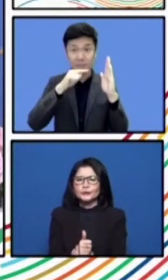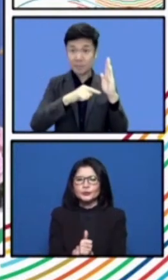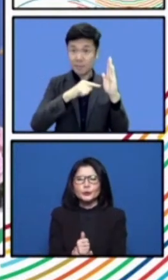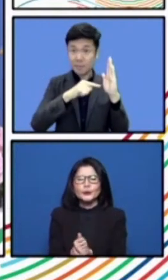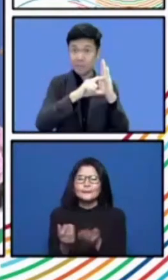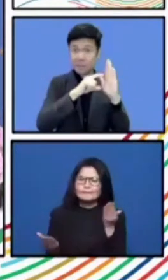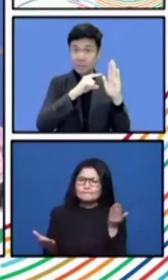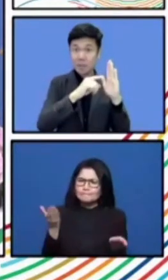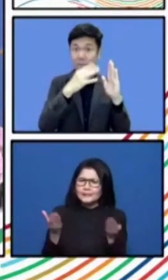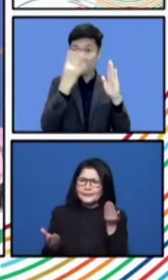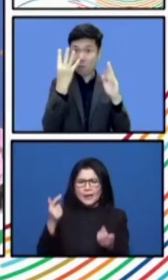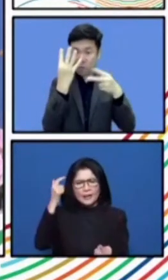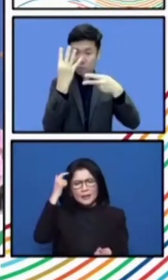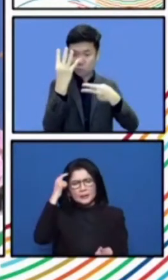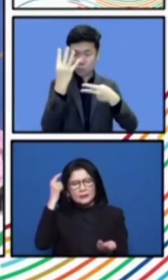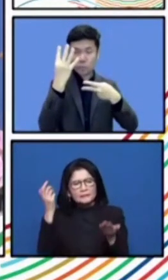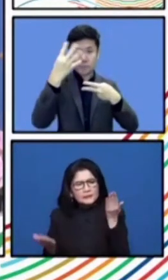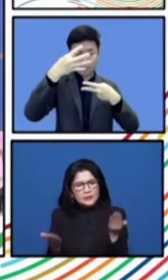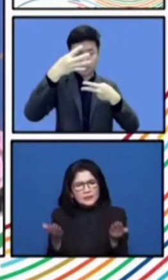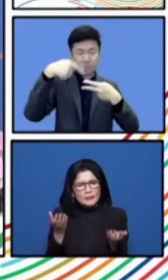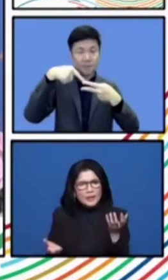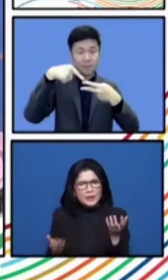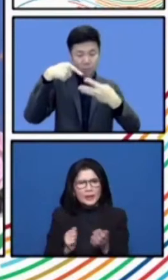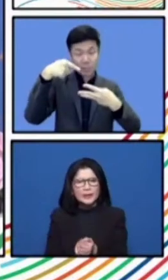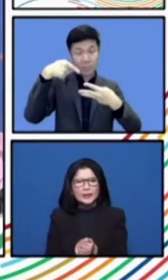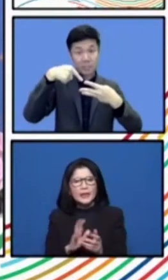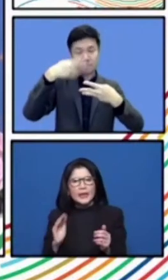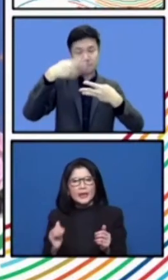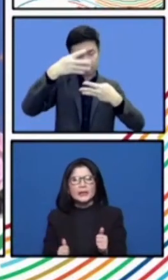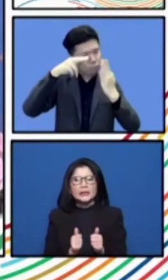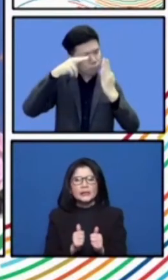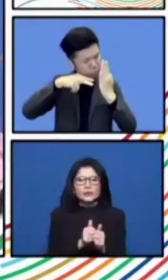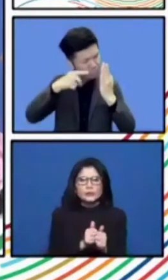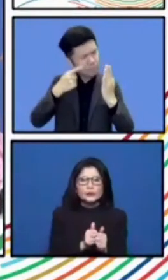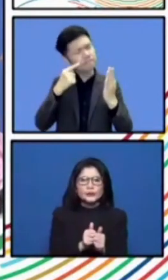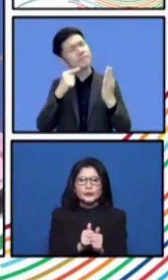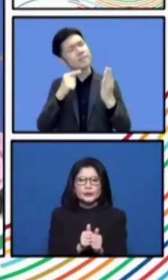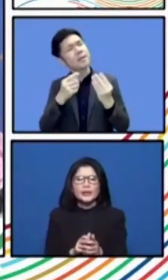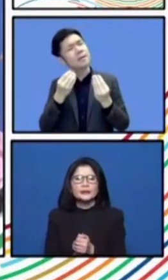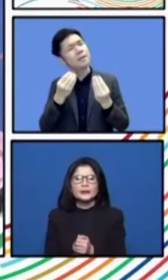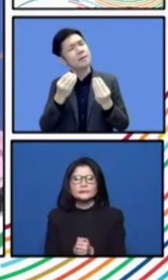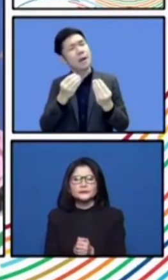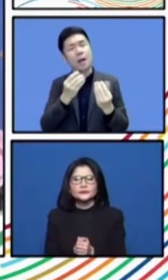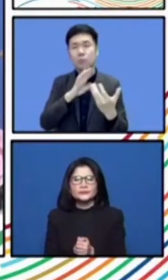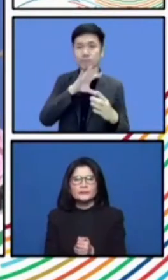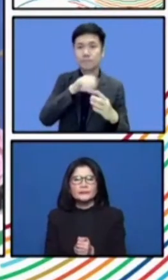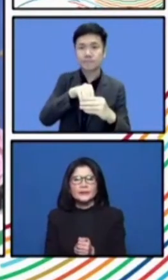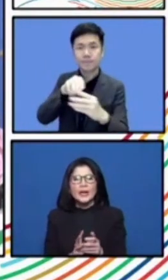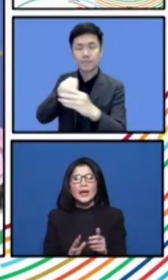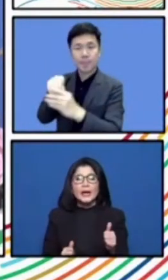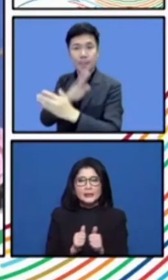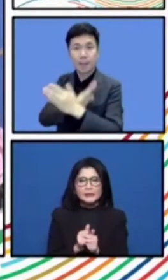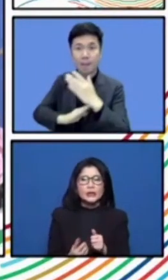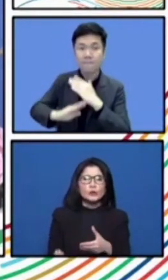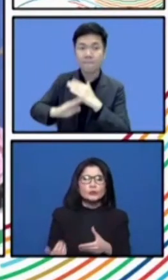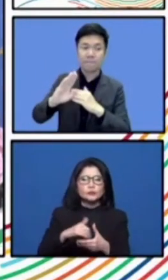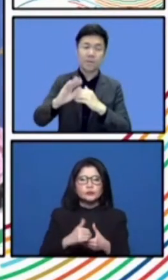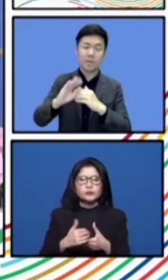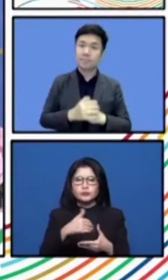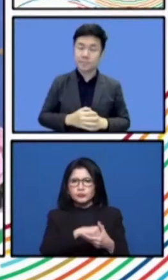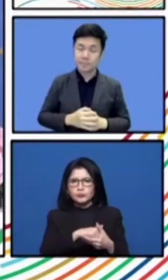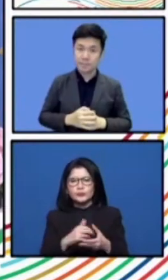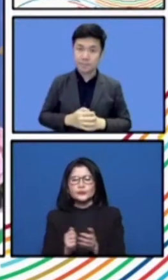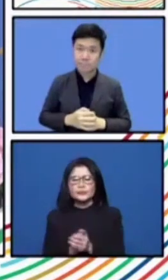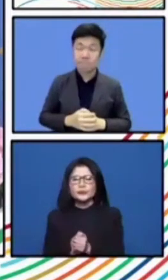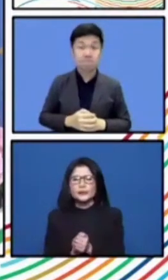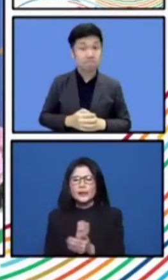consideration when considering participation of persons with disabilities in all aspects including if you have a